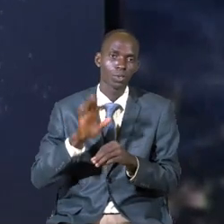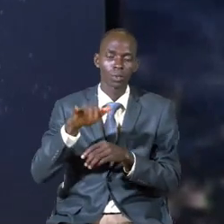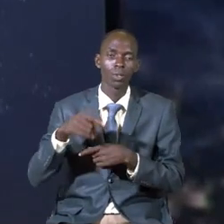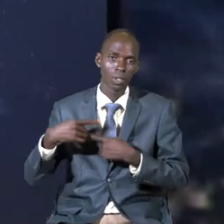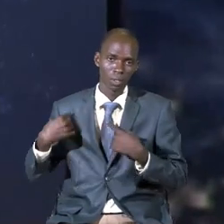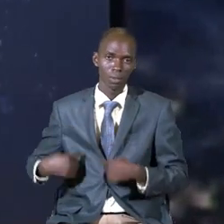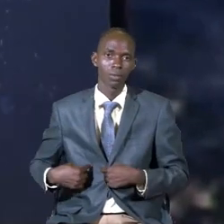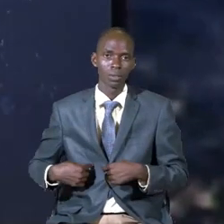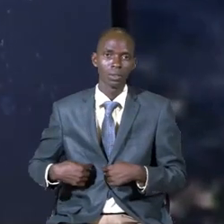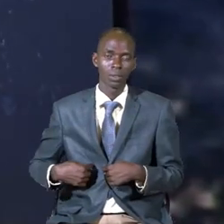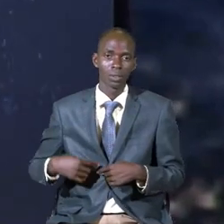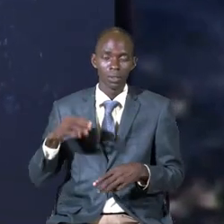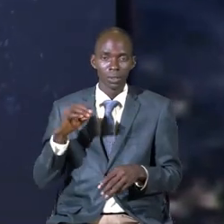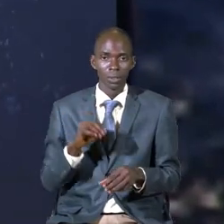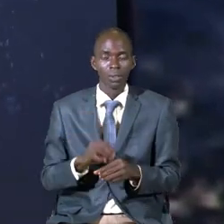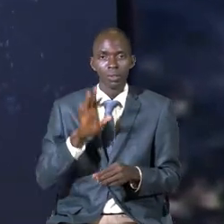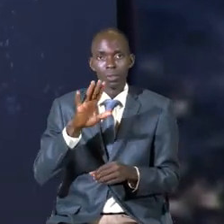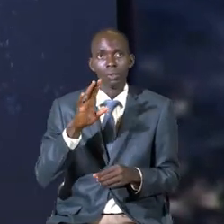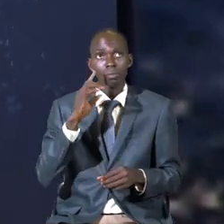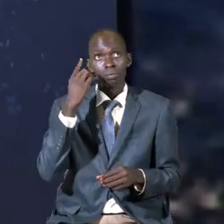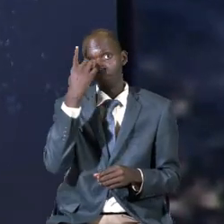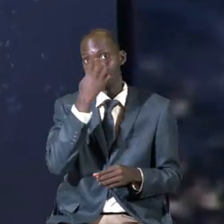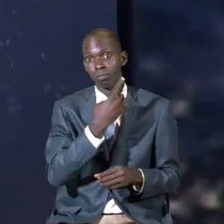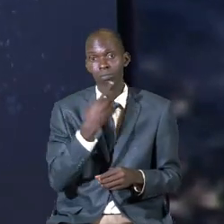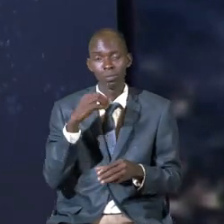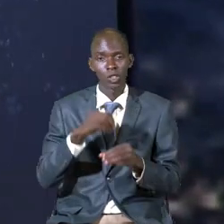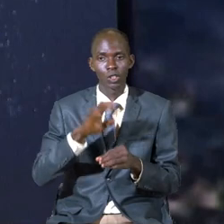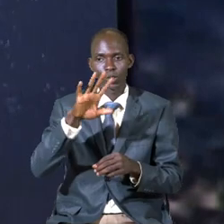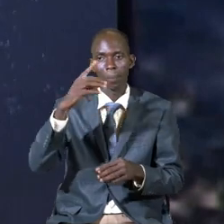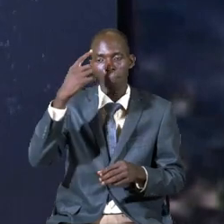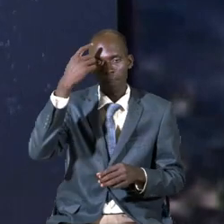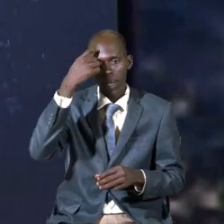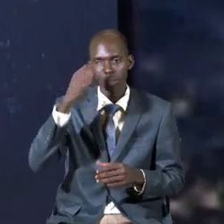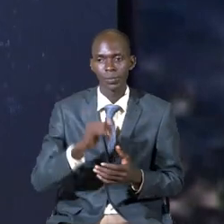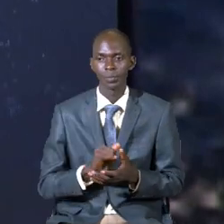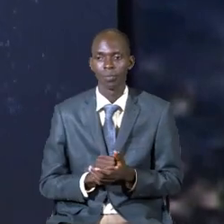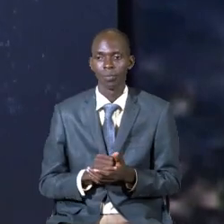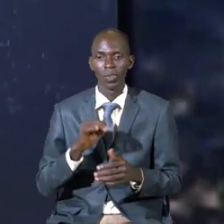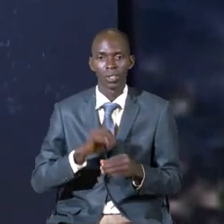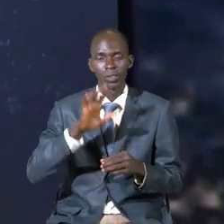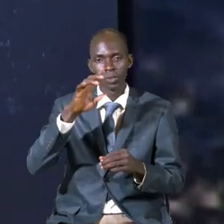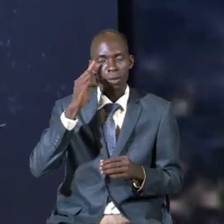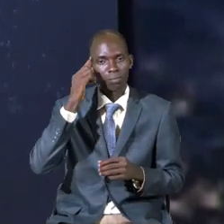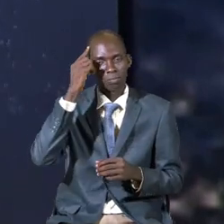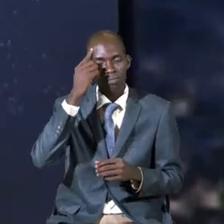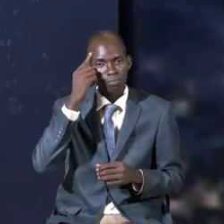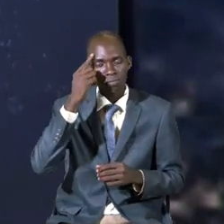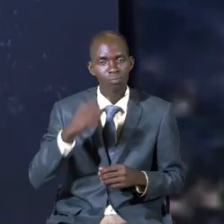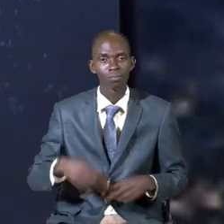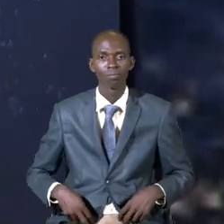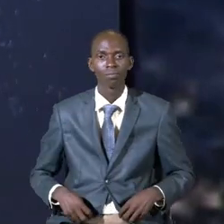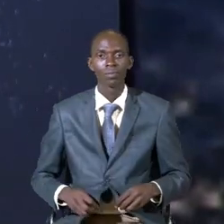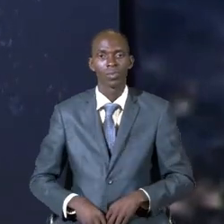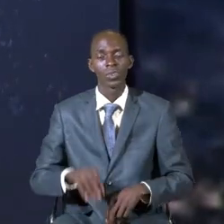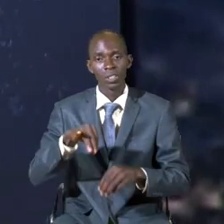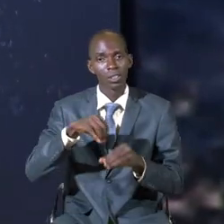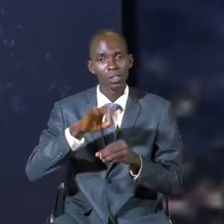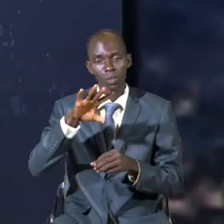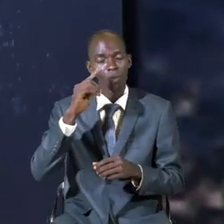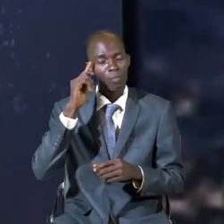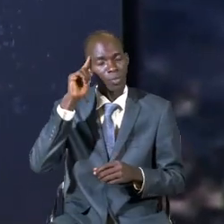your veins your mind your thoughts your thinking